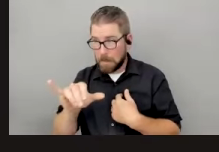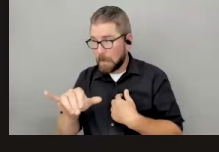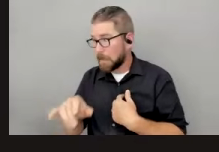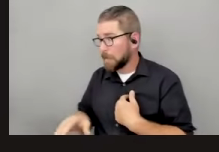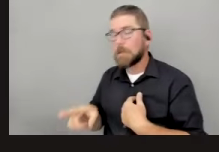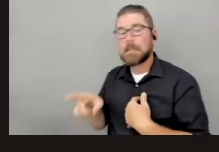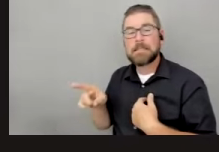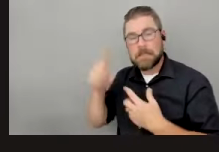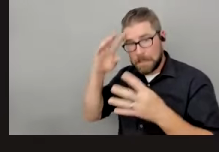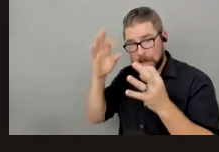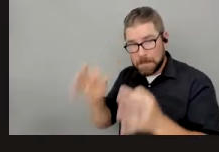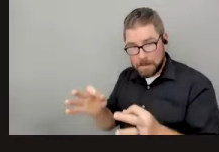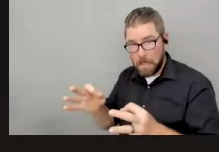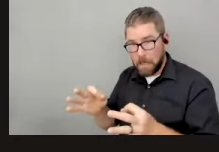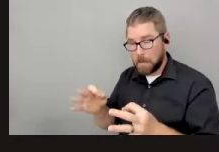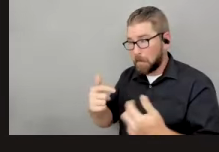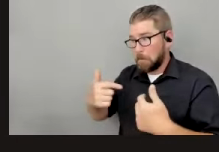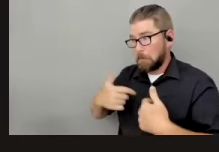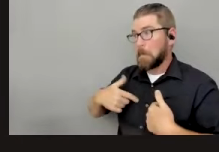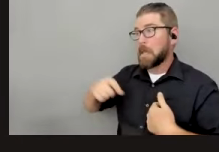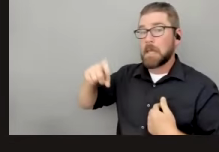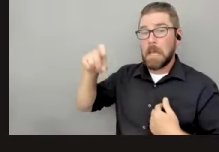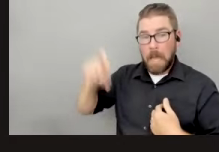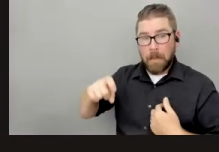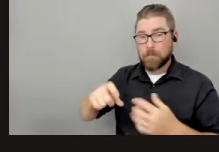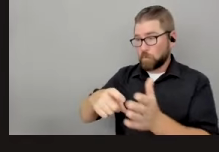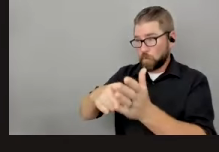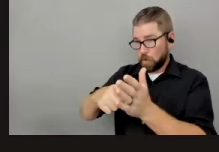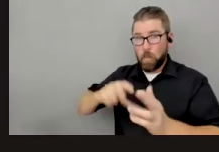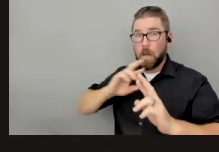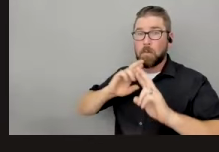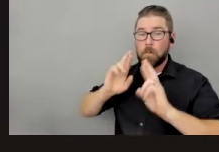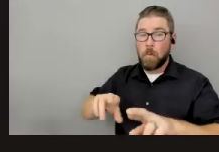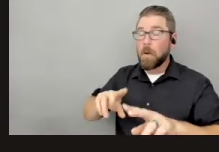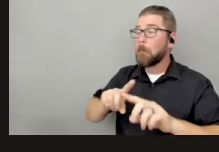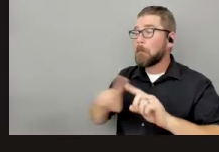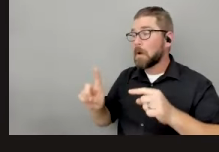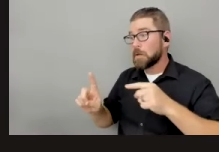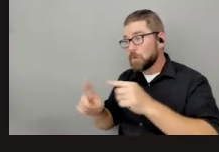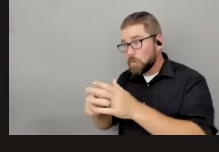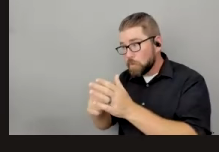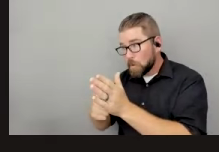me. But you are required to report it to the Title IX person. So.